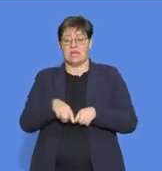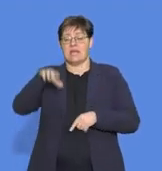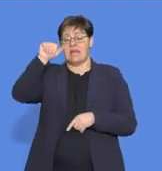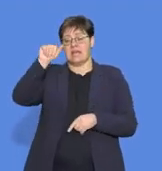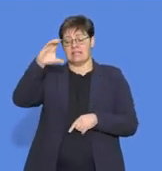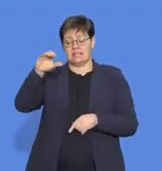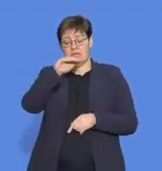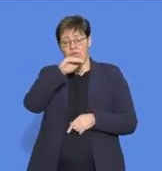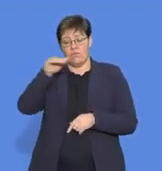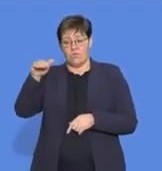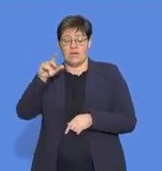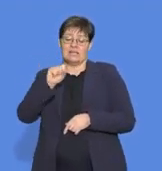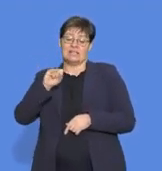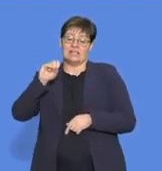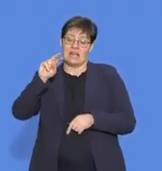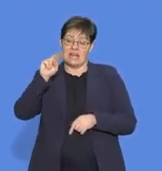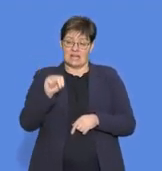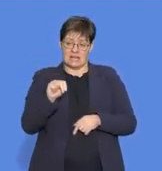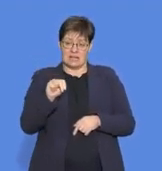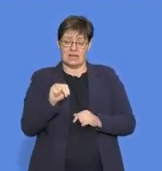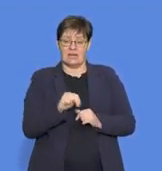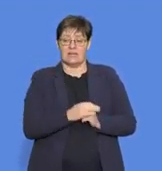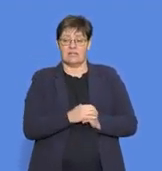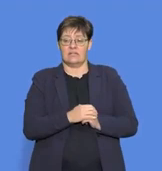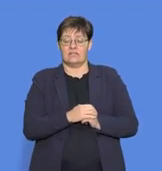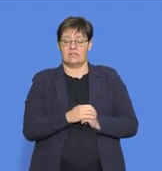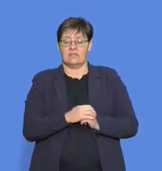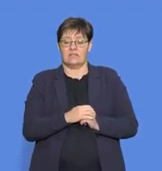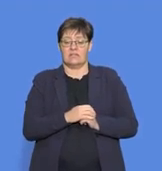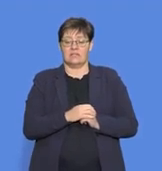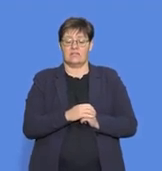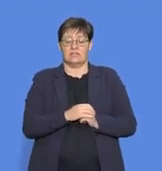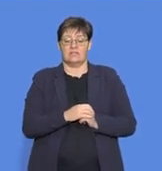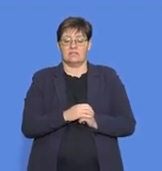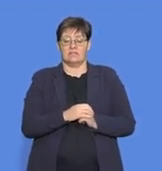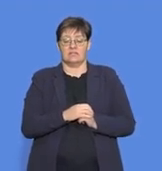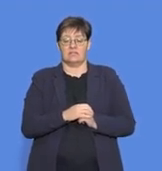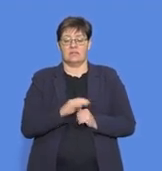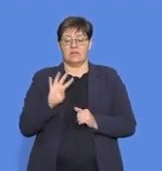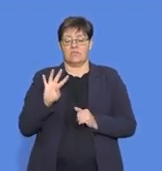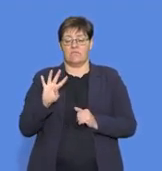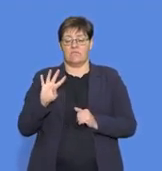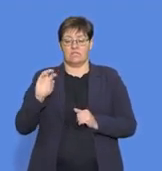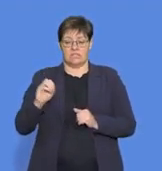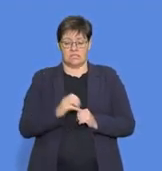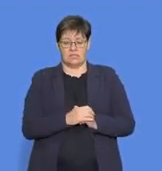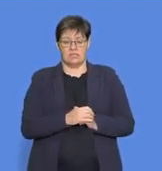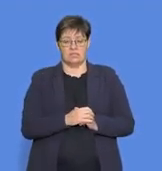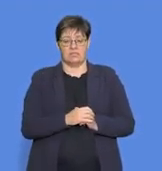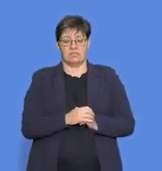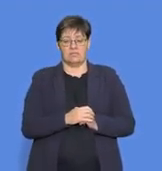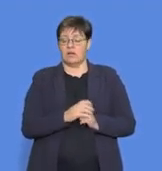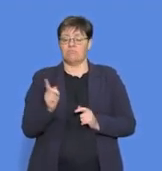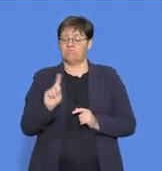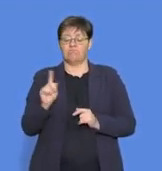And then because we have AC, it's what we found earlier here, we're going to say AC over the sine of the